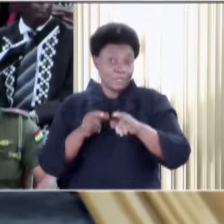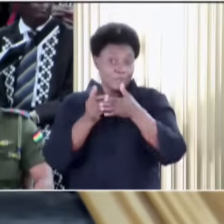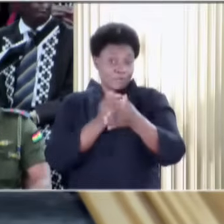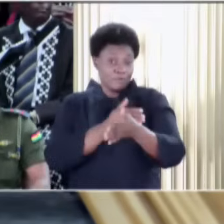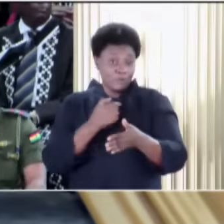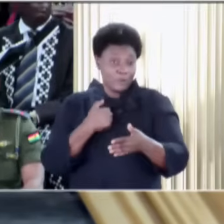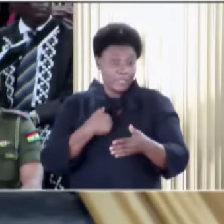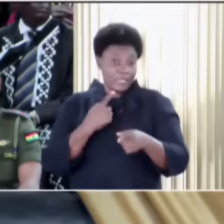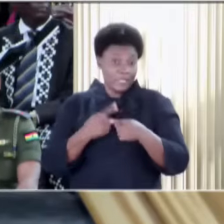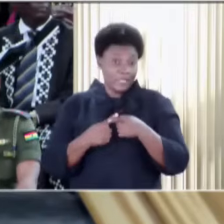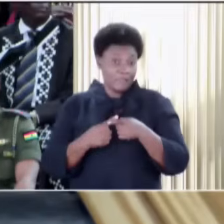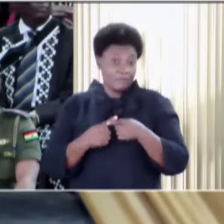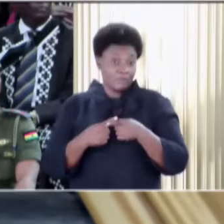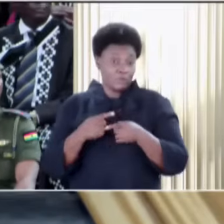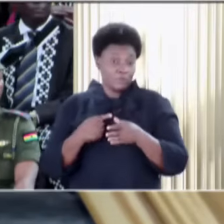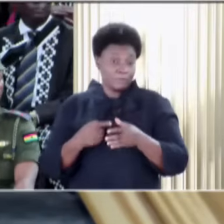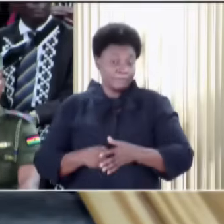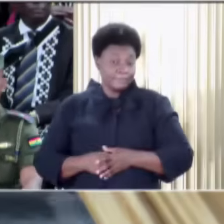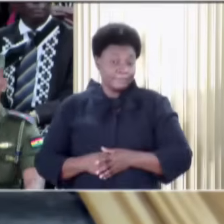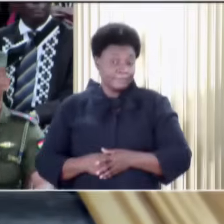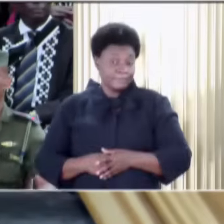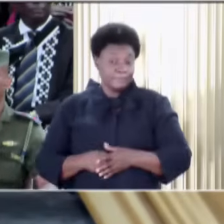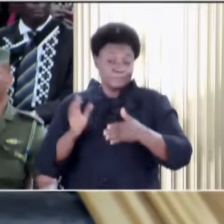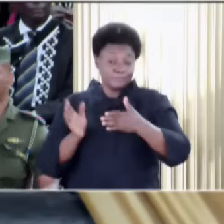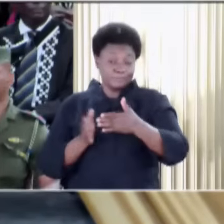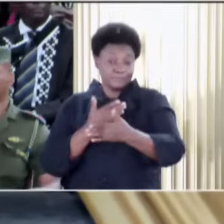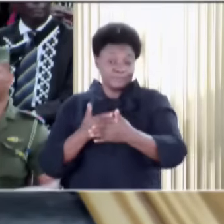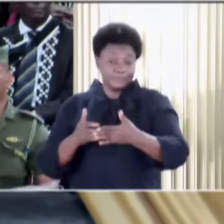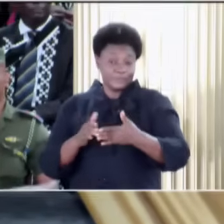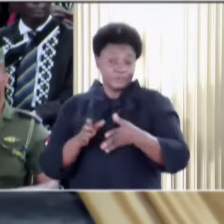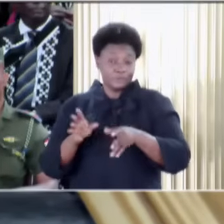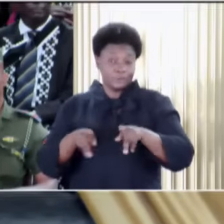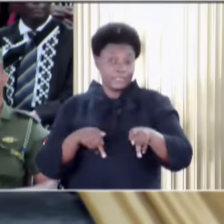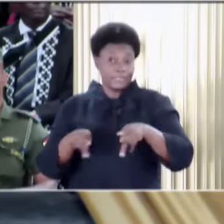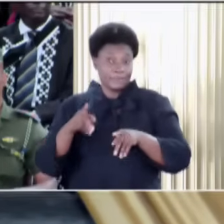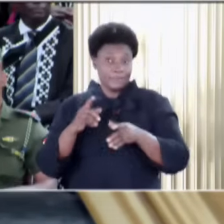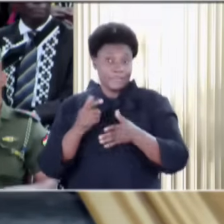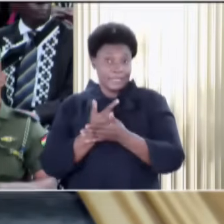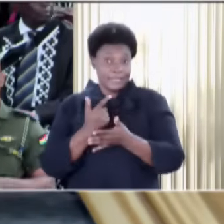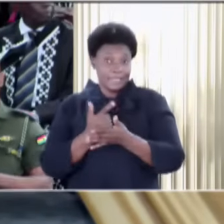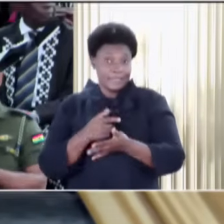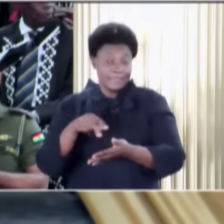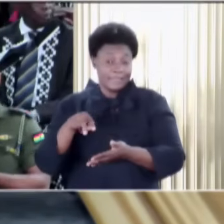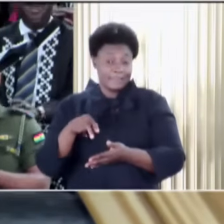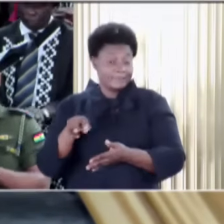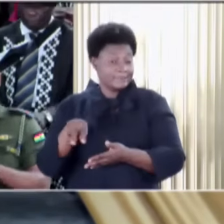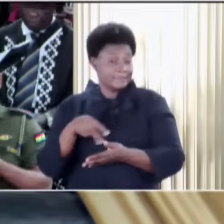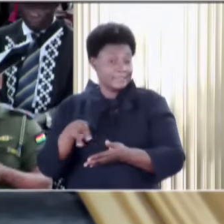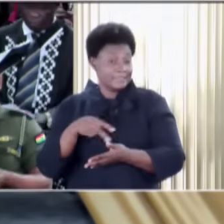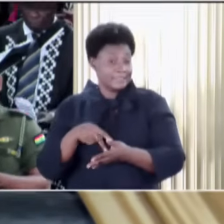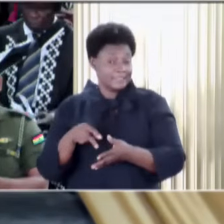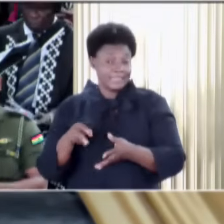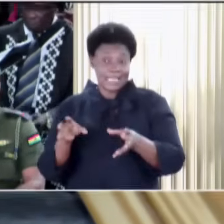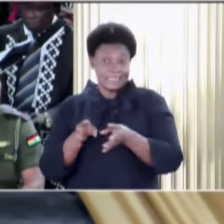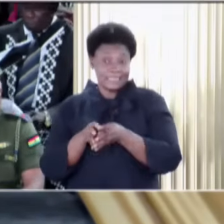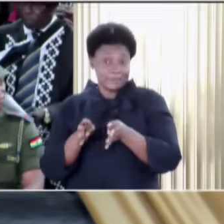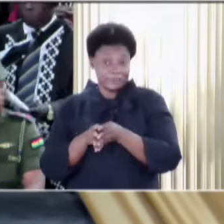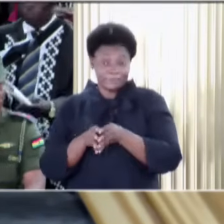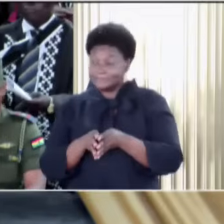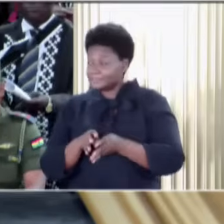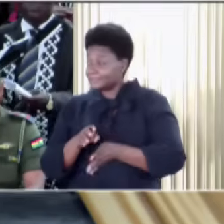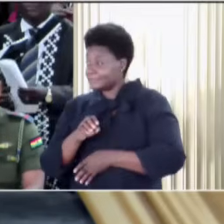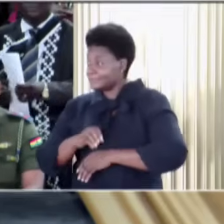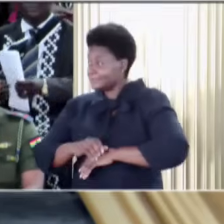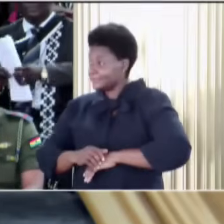a short musical interlude to be performed by Ghana Dance Ensemble. And I'm